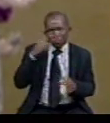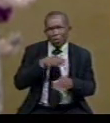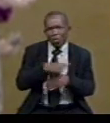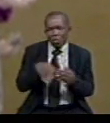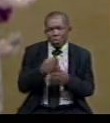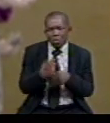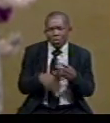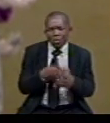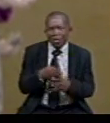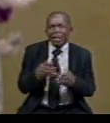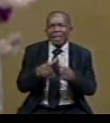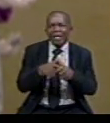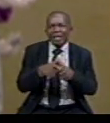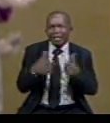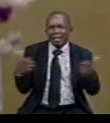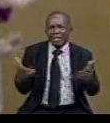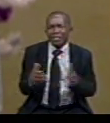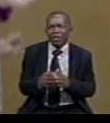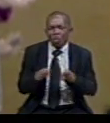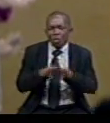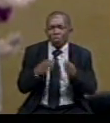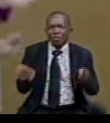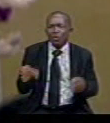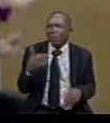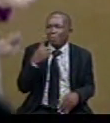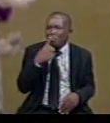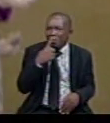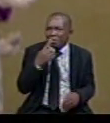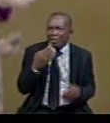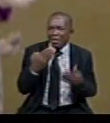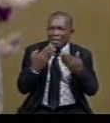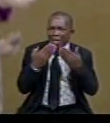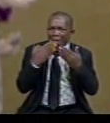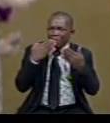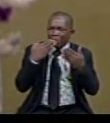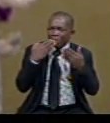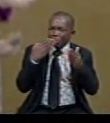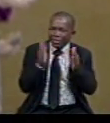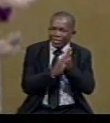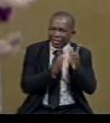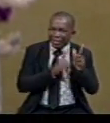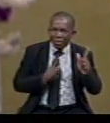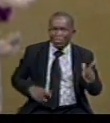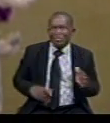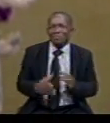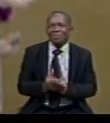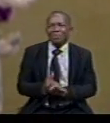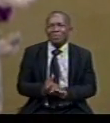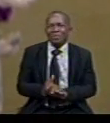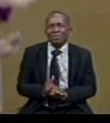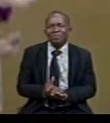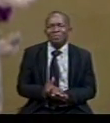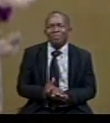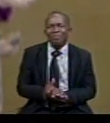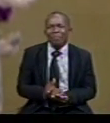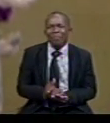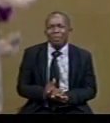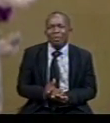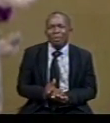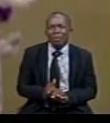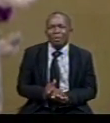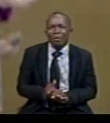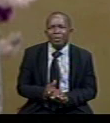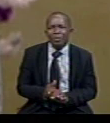are, open your mouth and begin to praise God. Wherever you are, begin